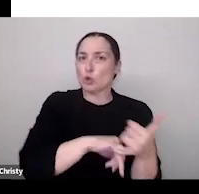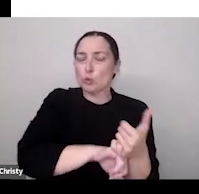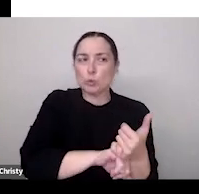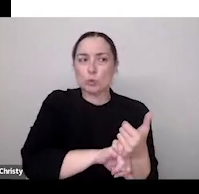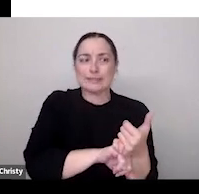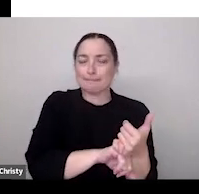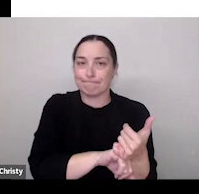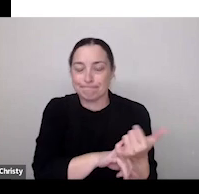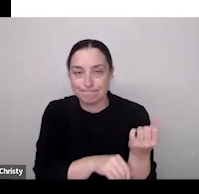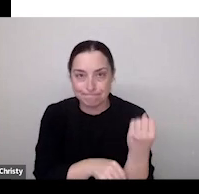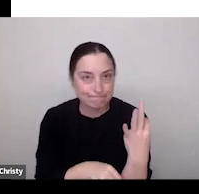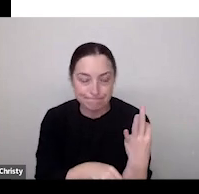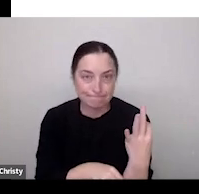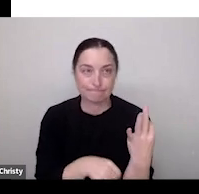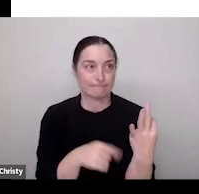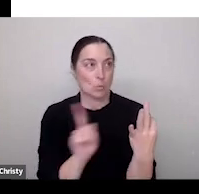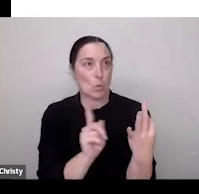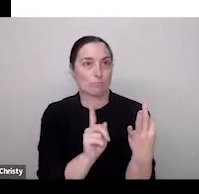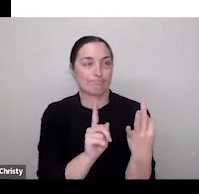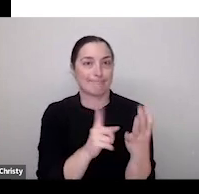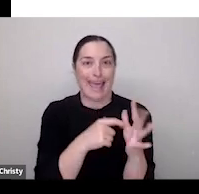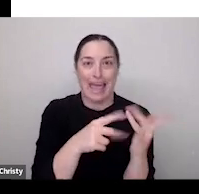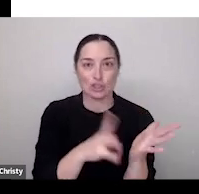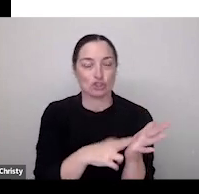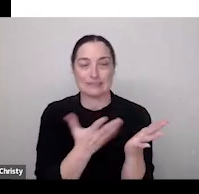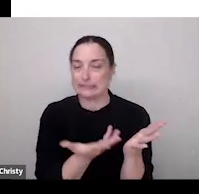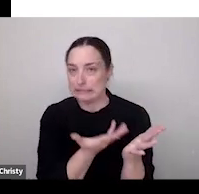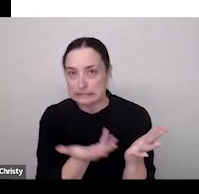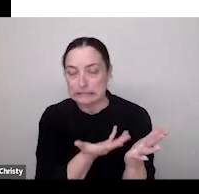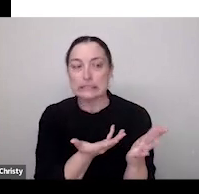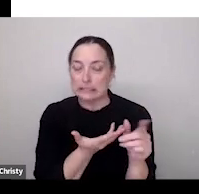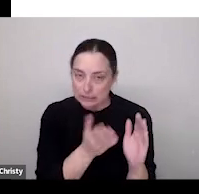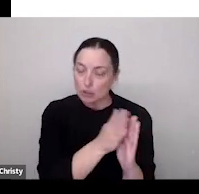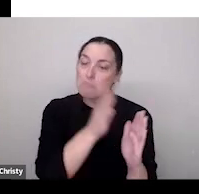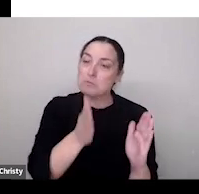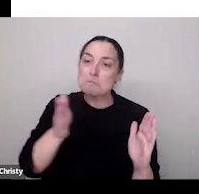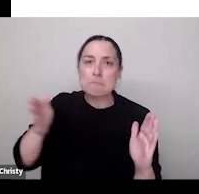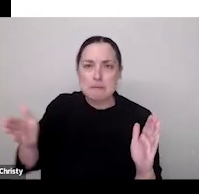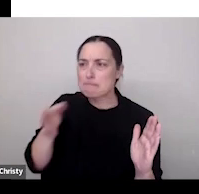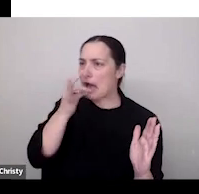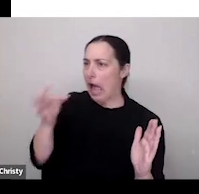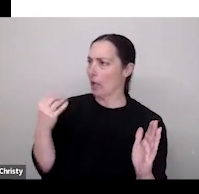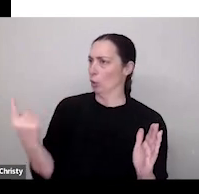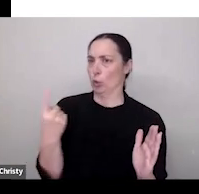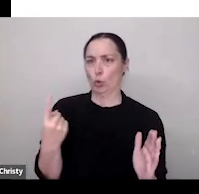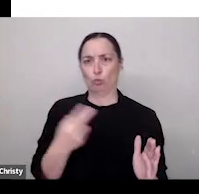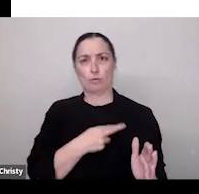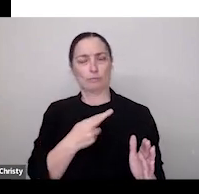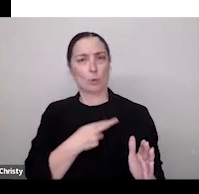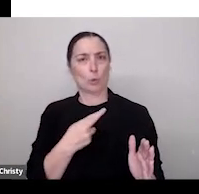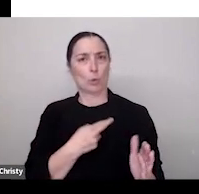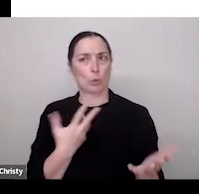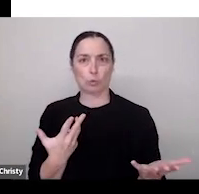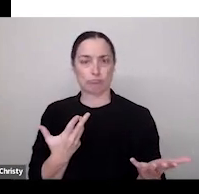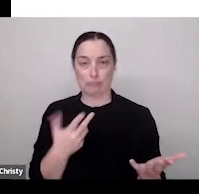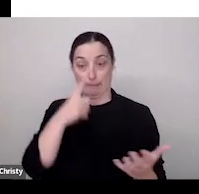principles needed to look like and how we needed to action them in practice. We asked particular questions about who takes responsibility for the support needs